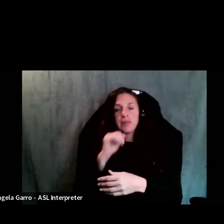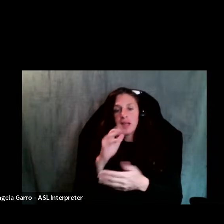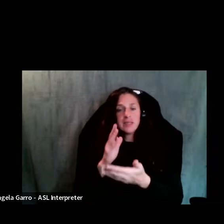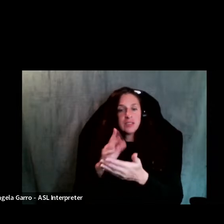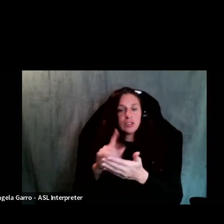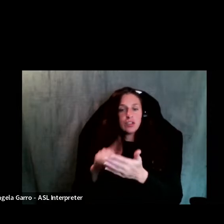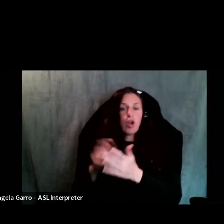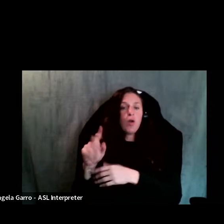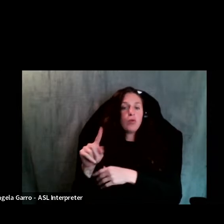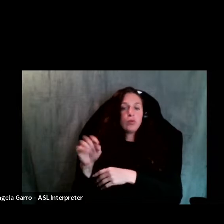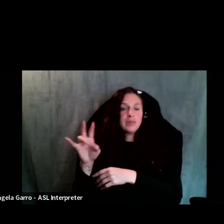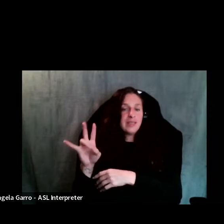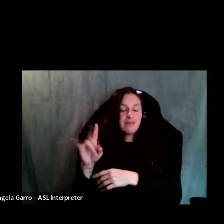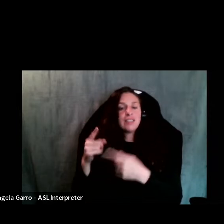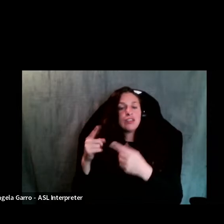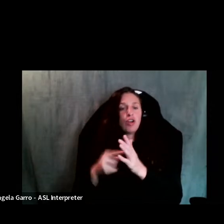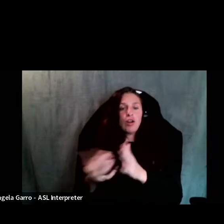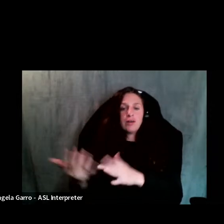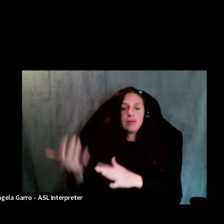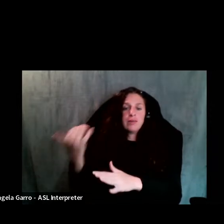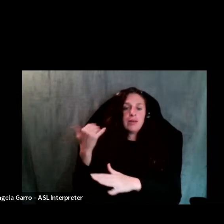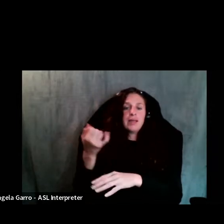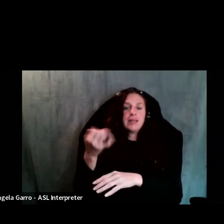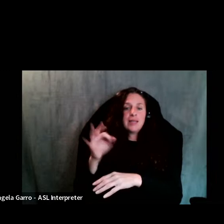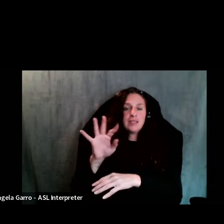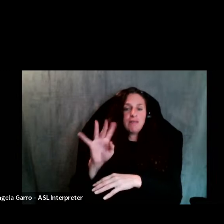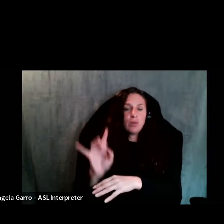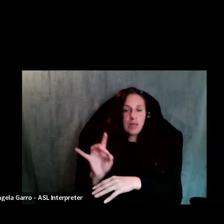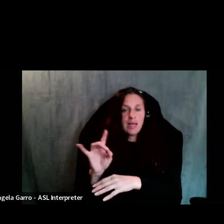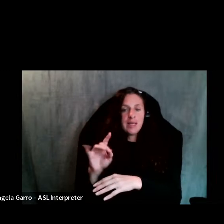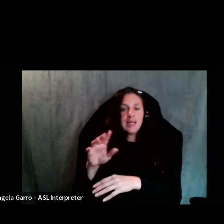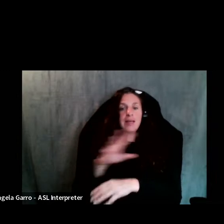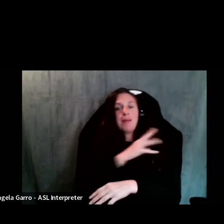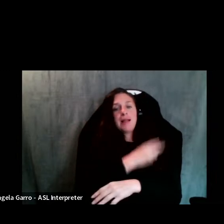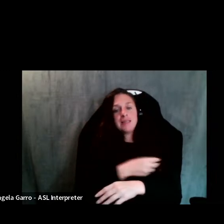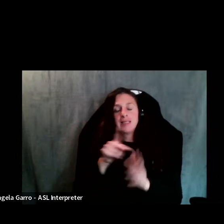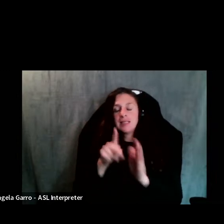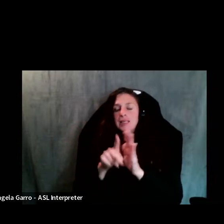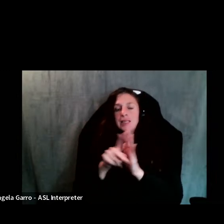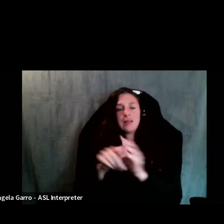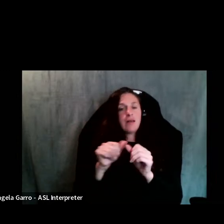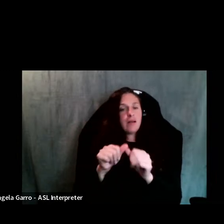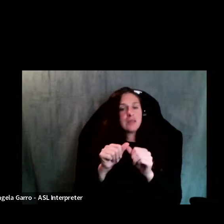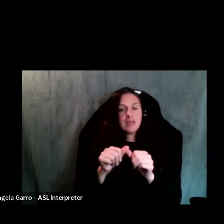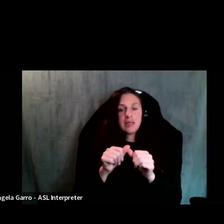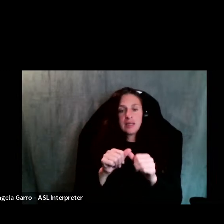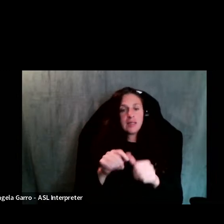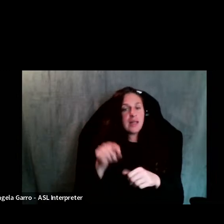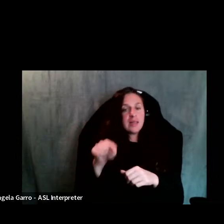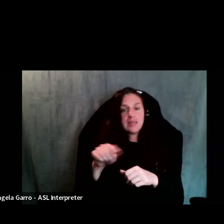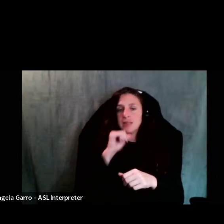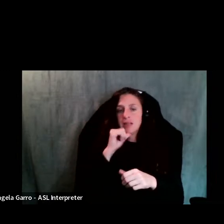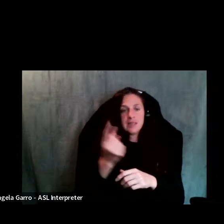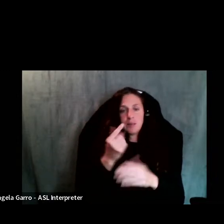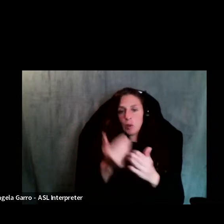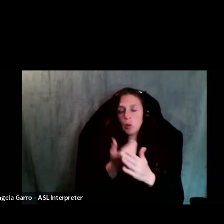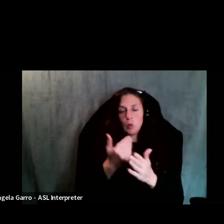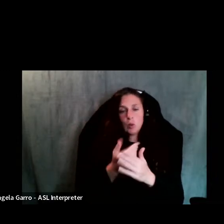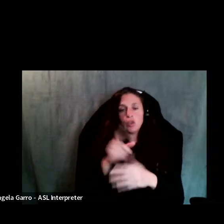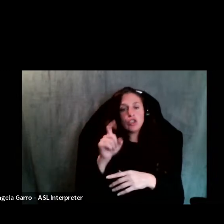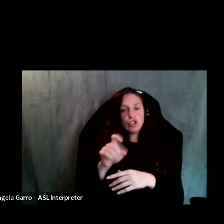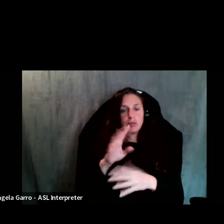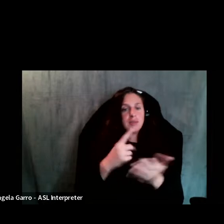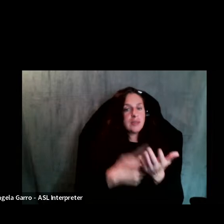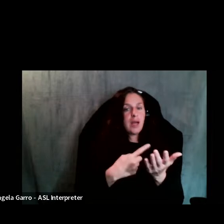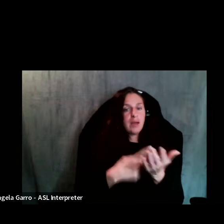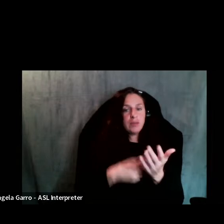This has started since 1948. Palestinians are being killed constantly. So this is not something new, and this should be talked about.